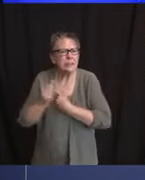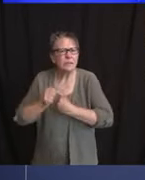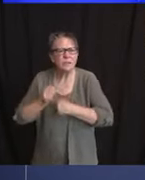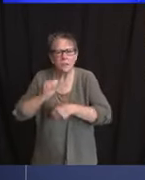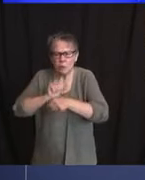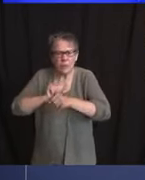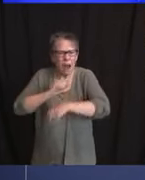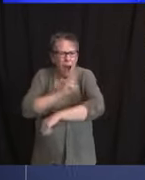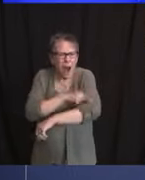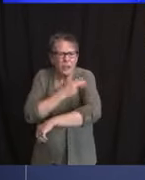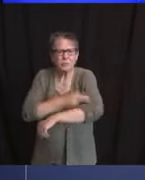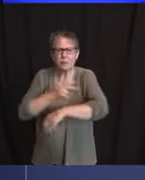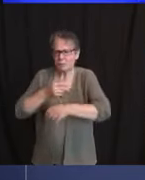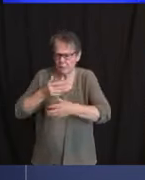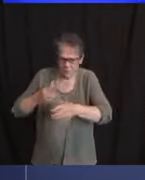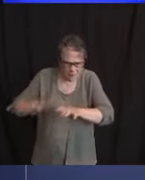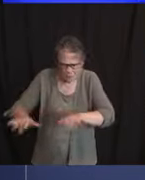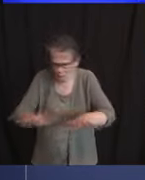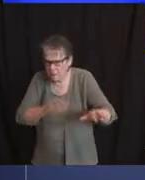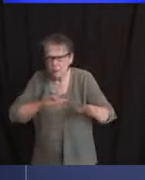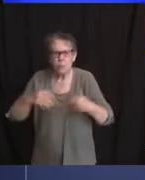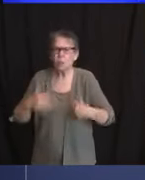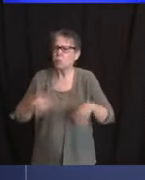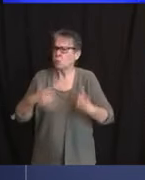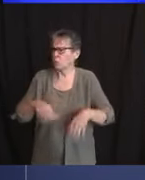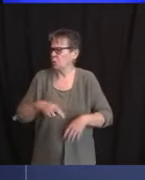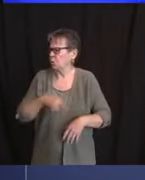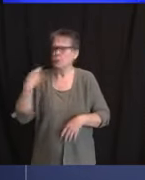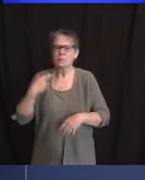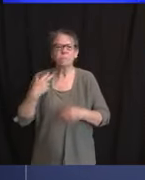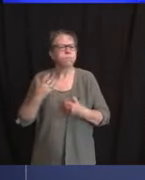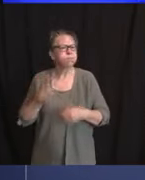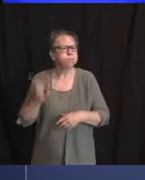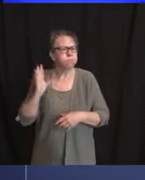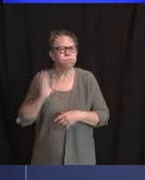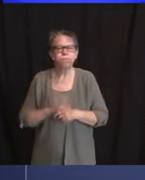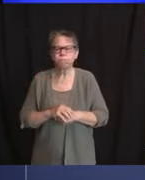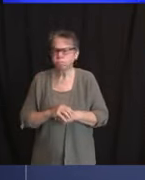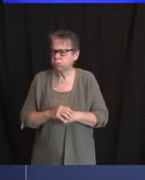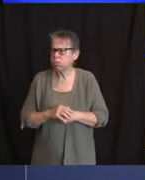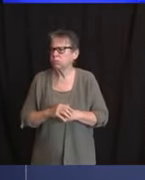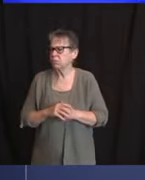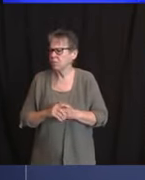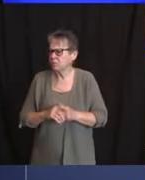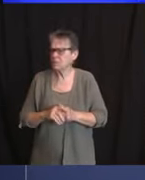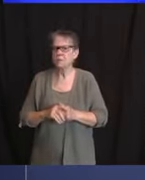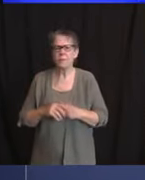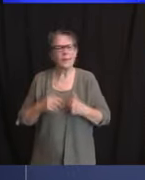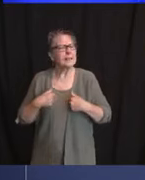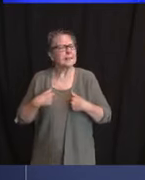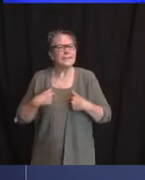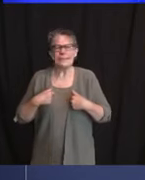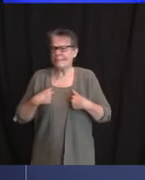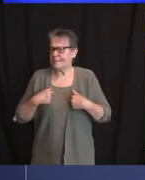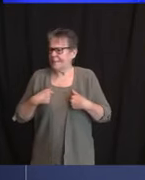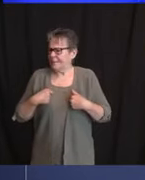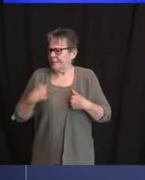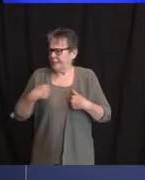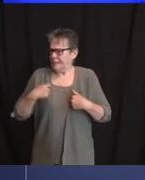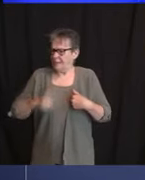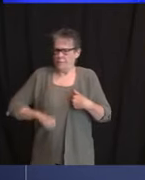virus. And I'm proud to see, Governor, after a lot of lobbying based upon what I saw was the first round as unfair